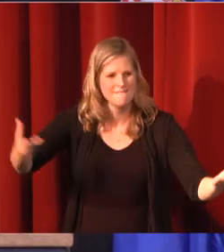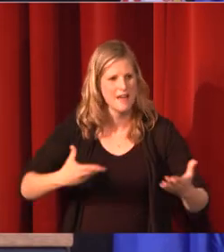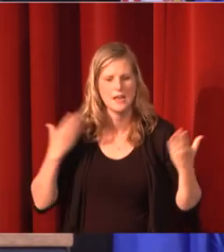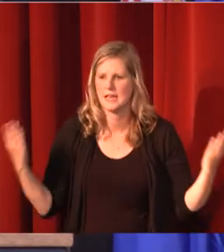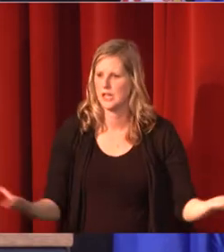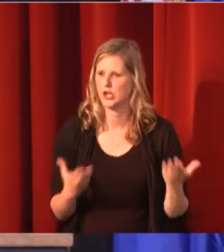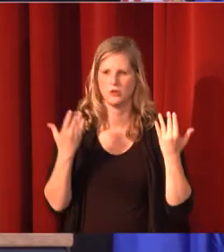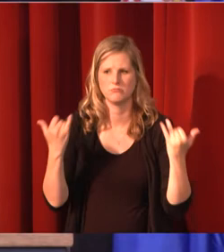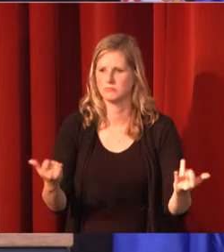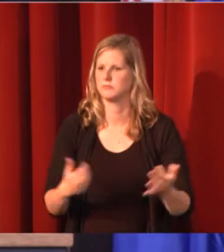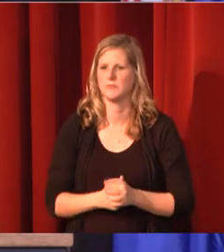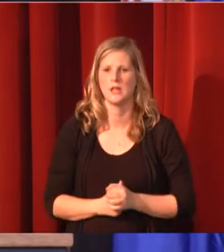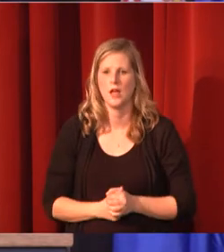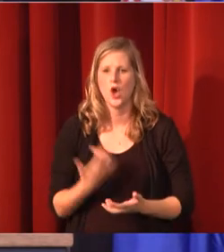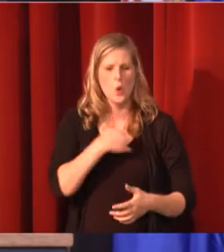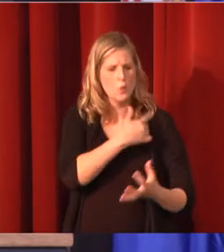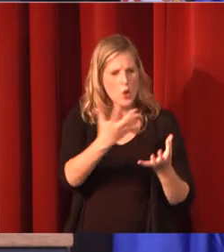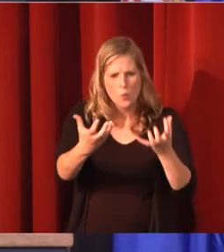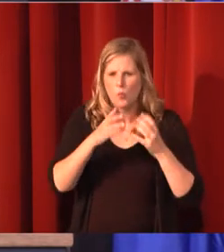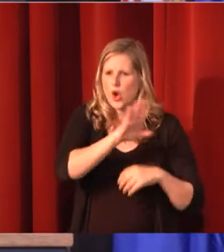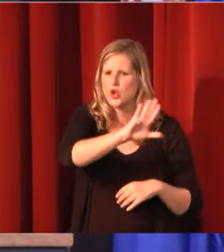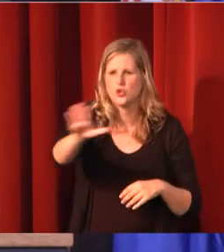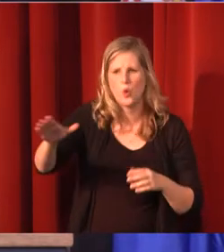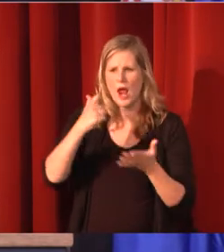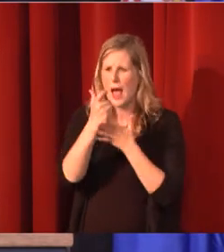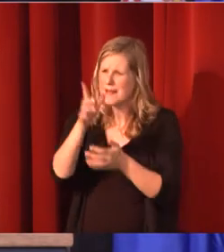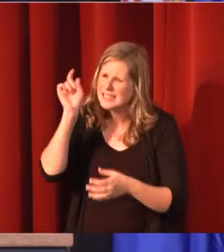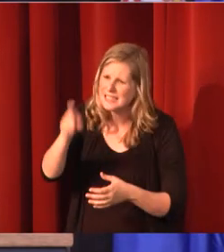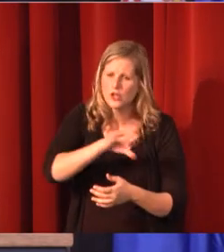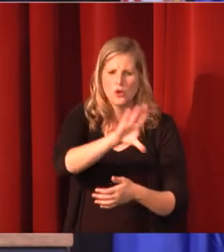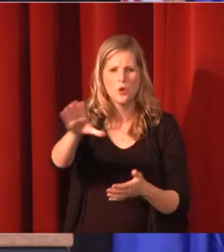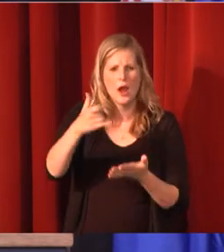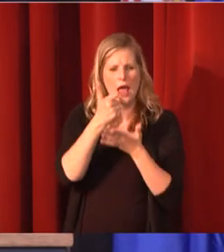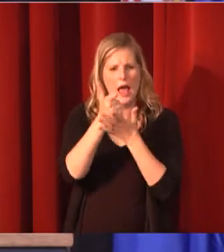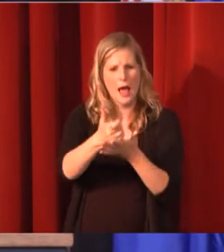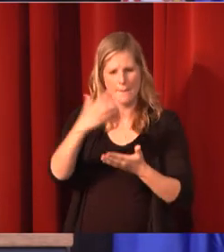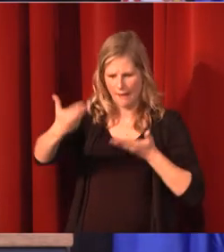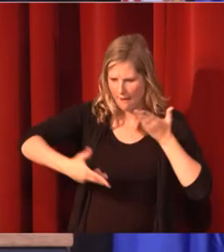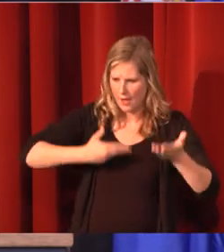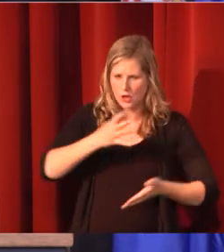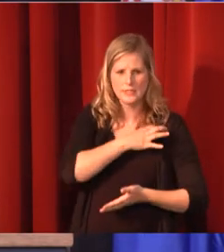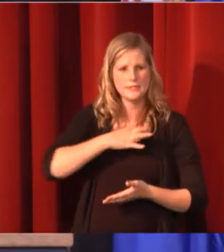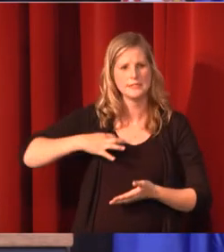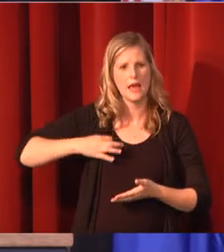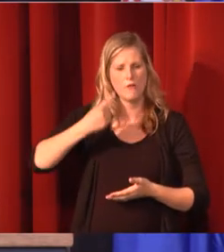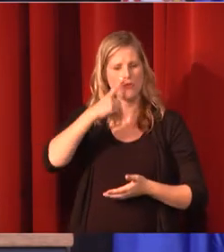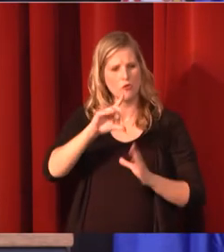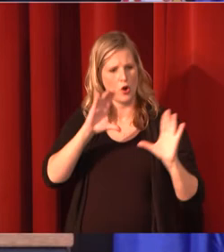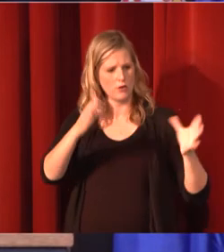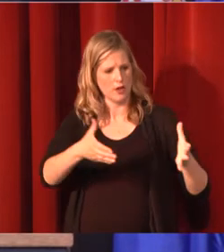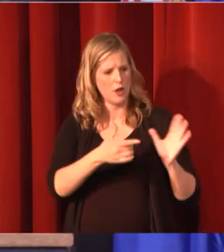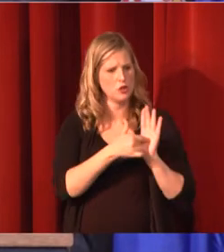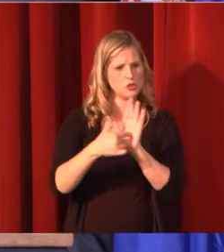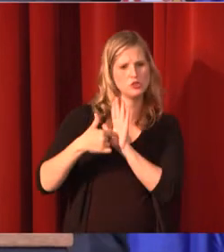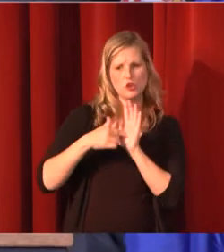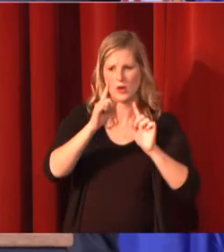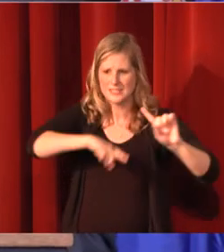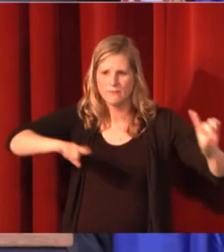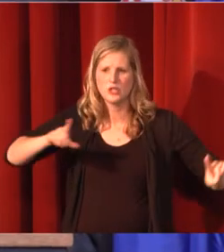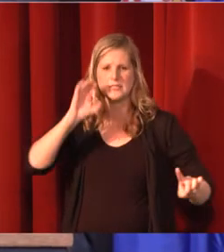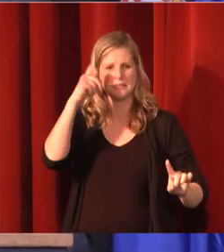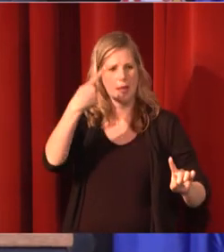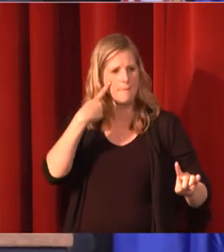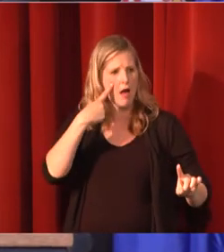the beginning we needed your help to hire staff for an administration that reflects st. Paul's diversity and